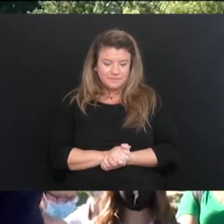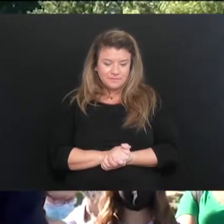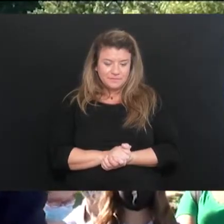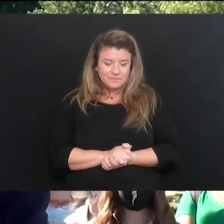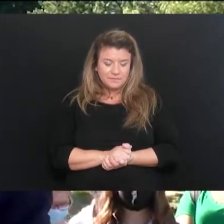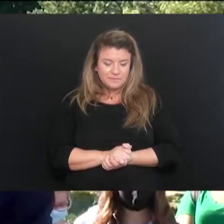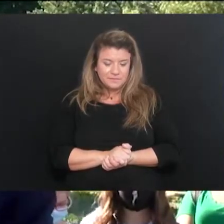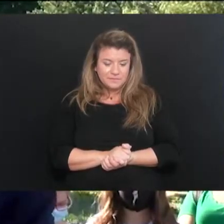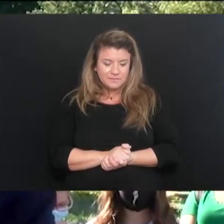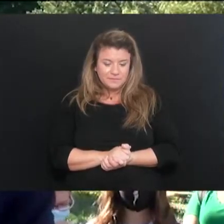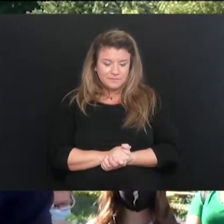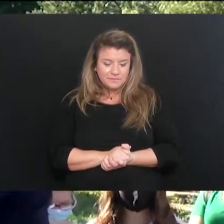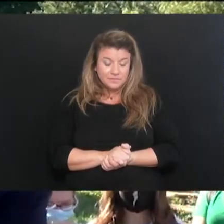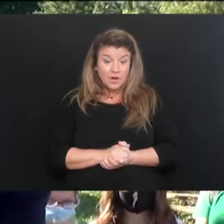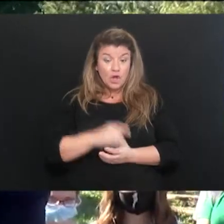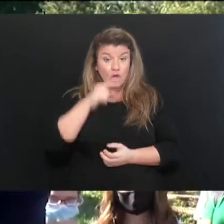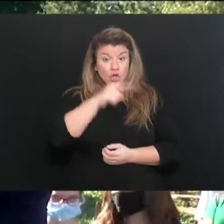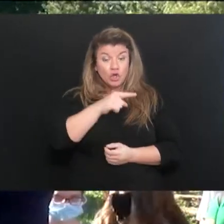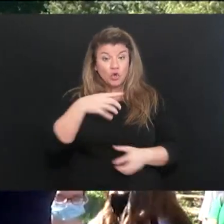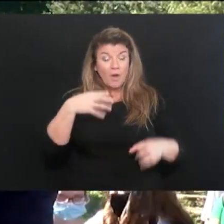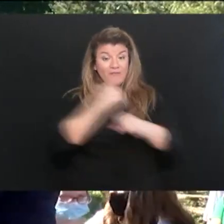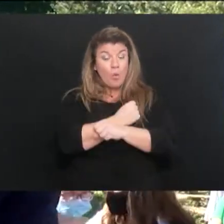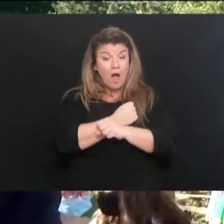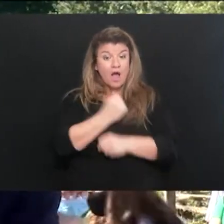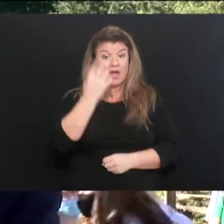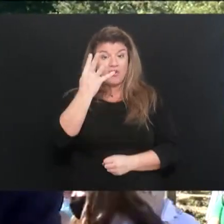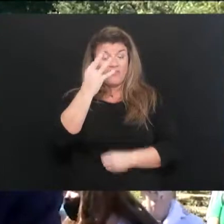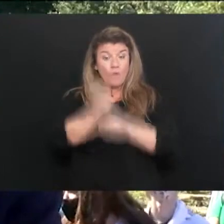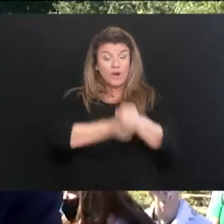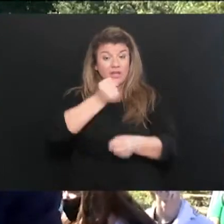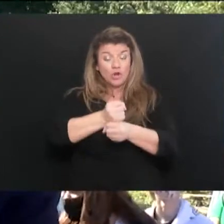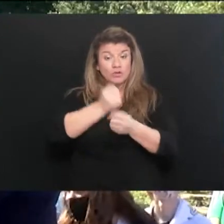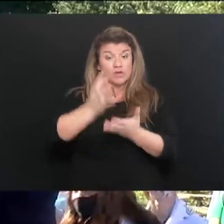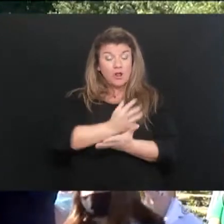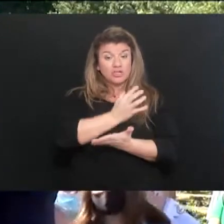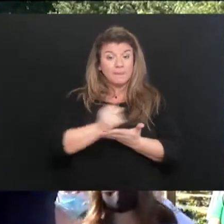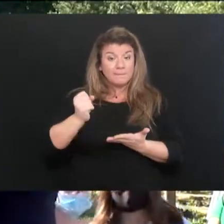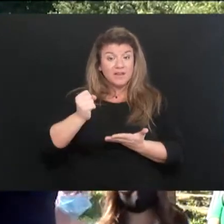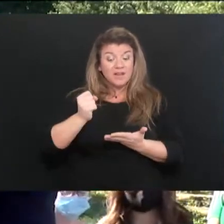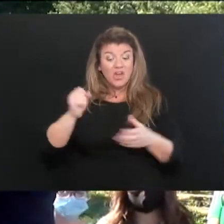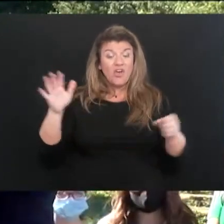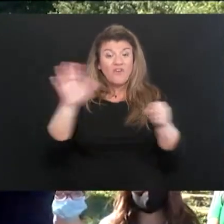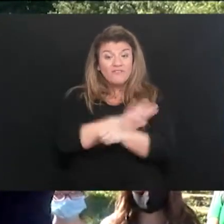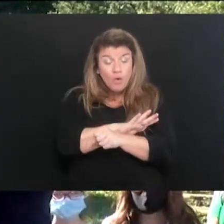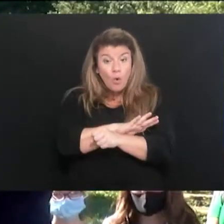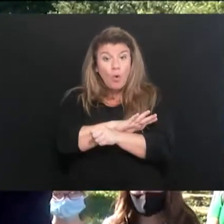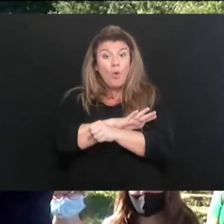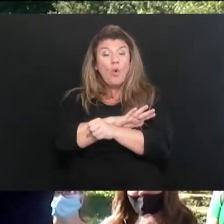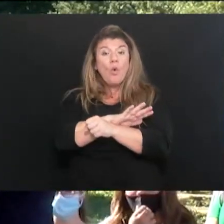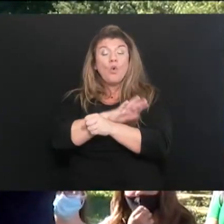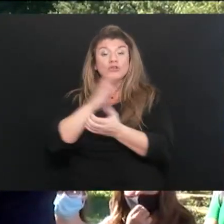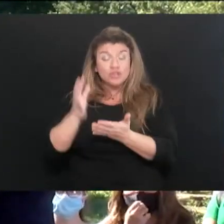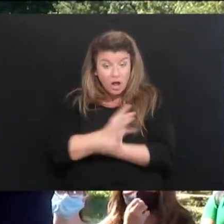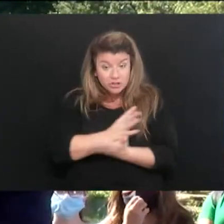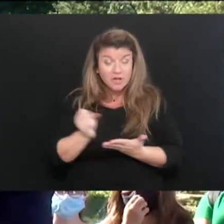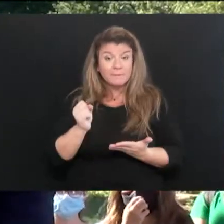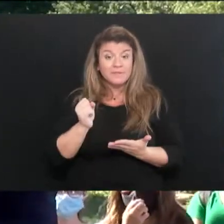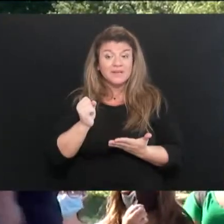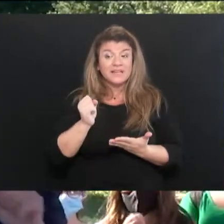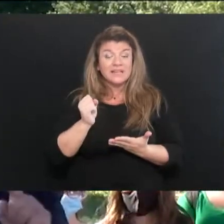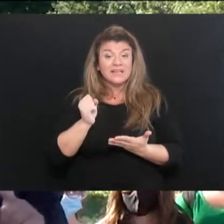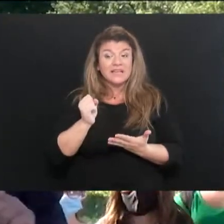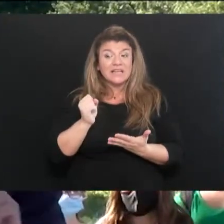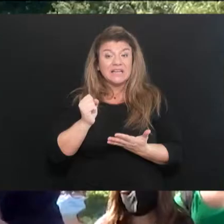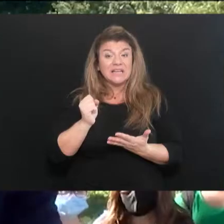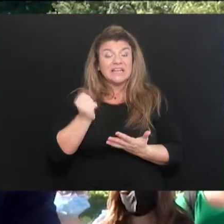You have won a 4-year scholarship, full ride scholarship, to